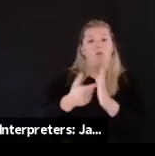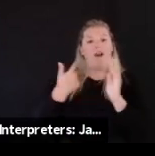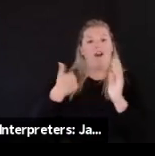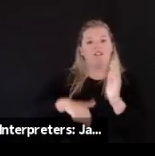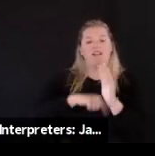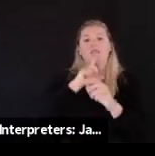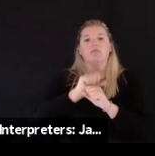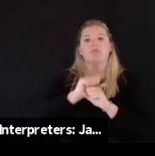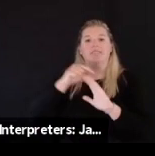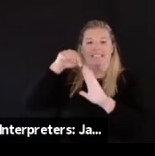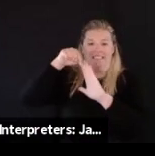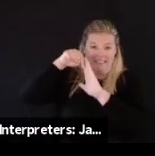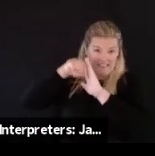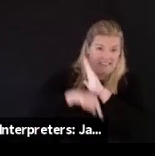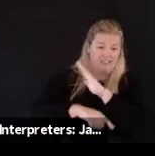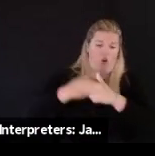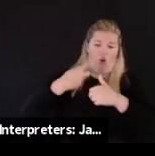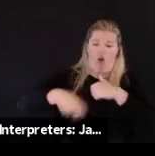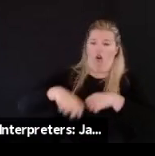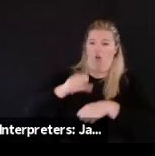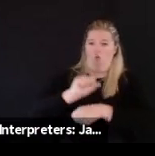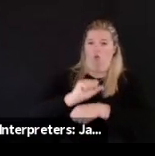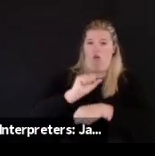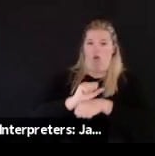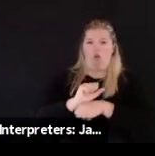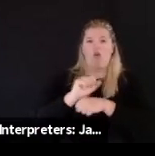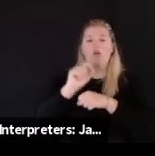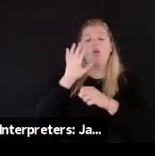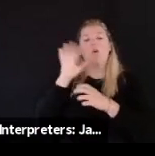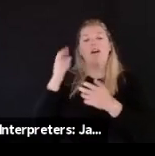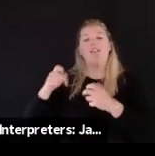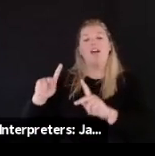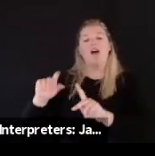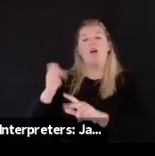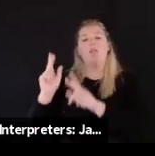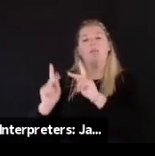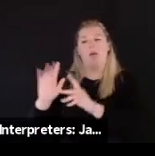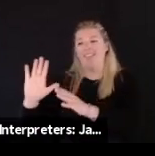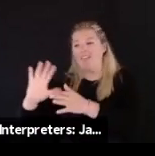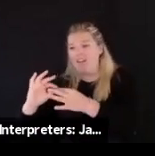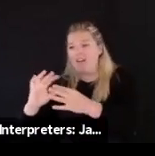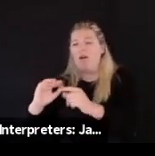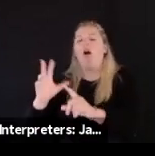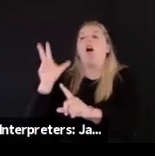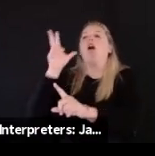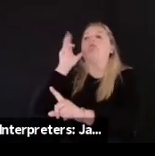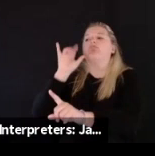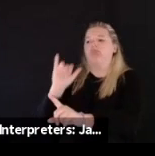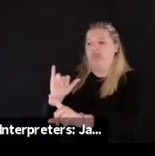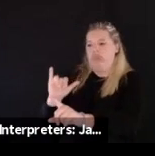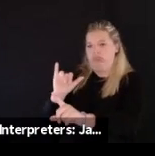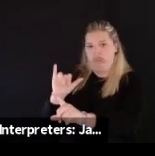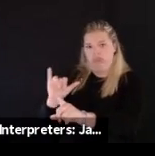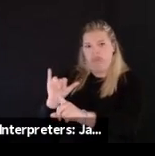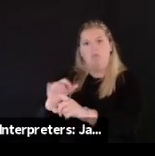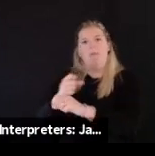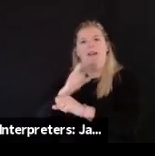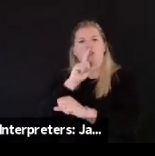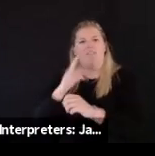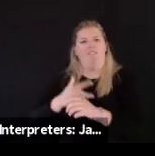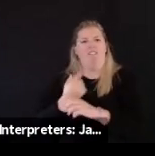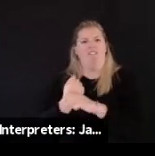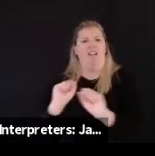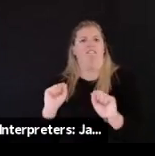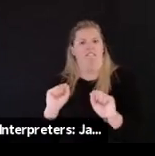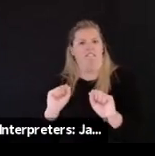work that allows for others to be heard and people to have a safe space in this dialogue. So it is hard.